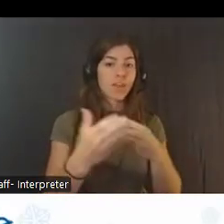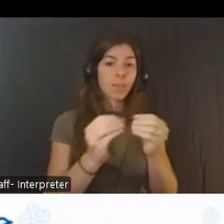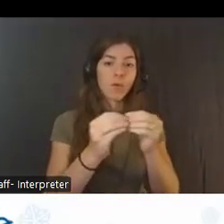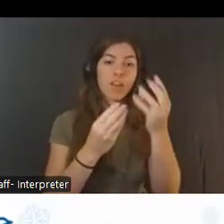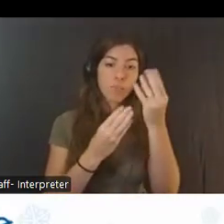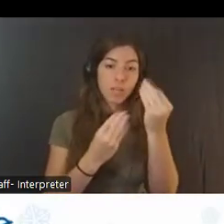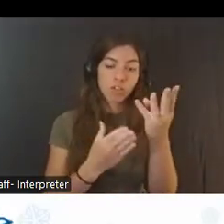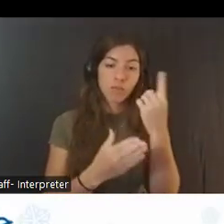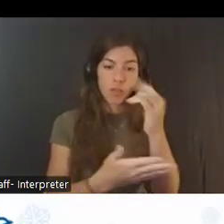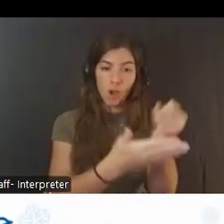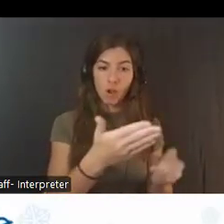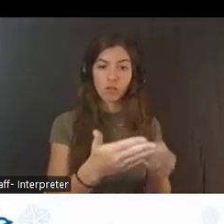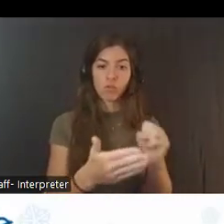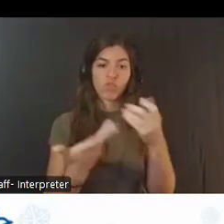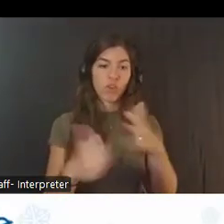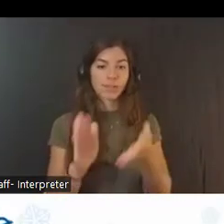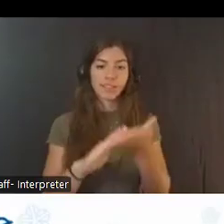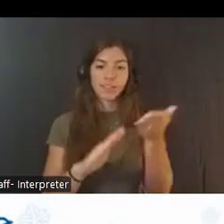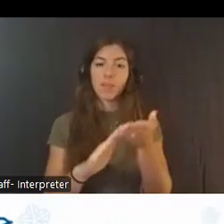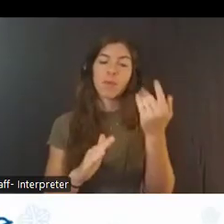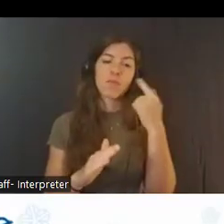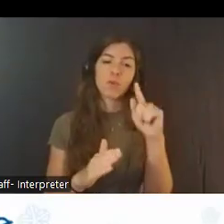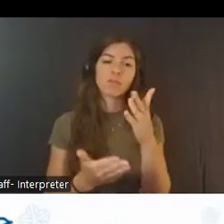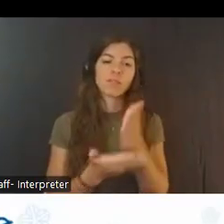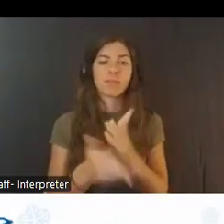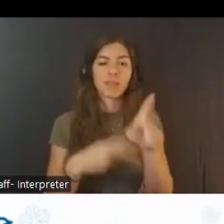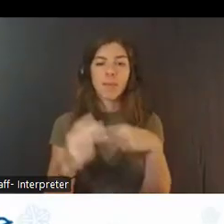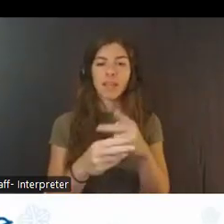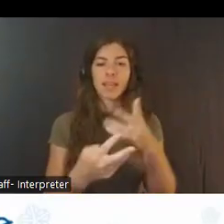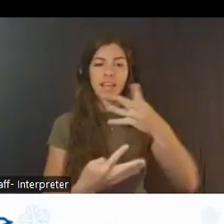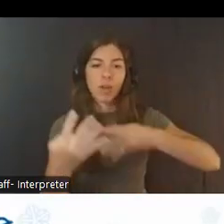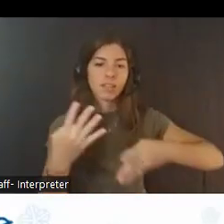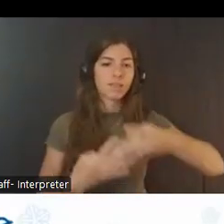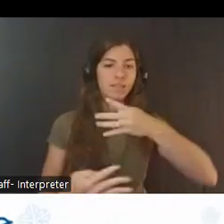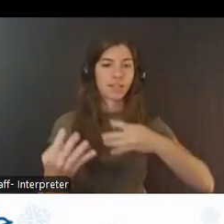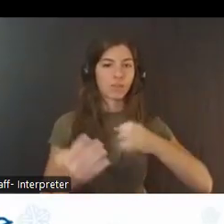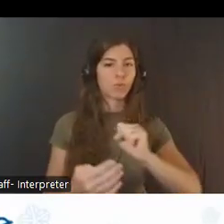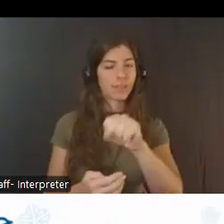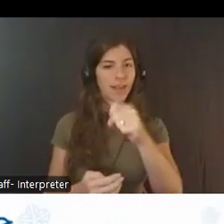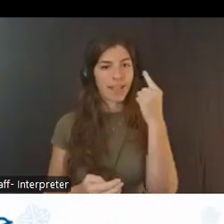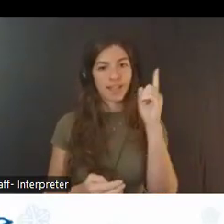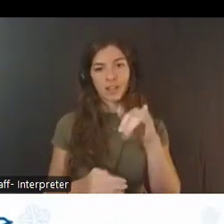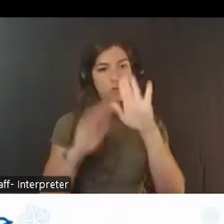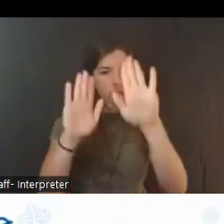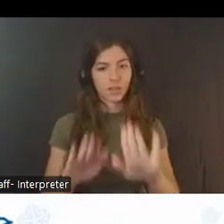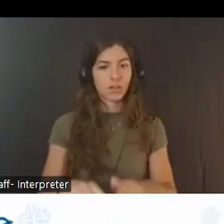so we're already developing it to have some kind of interactivity. So I think, yeah, I think that's great.